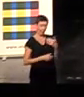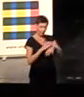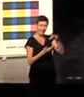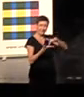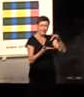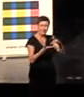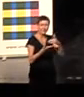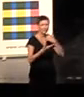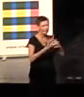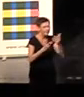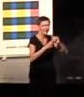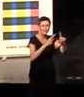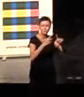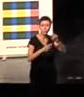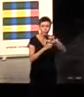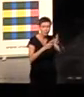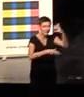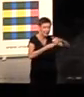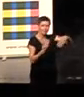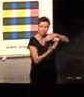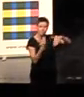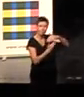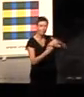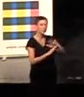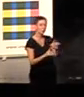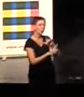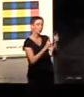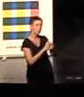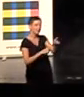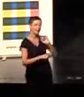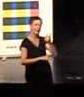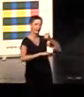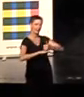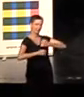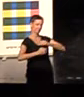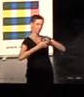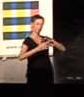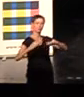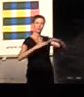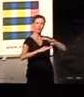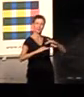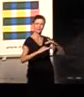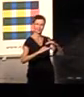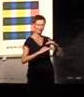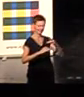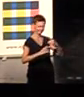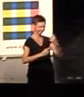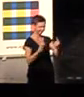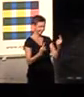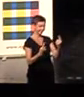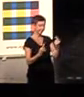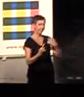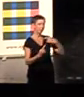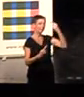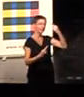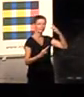community's it is not de community dat is de beestjes afsluiting en c nation states and